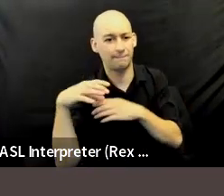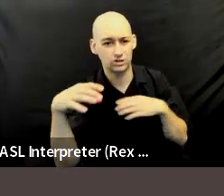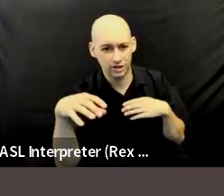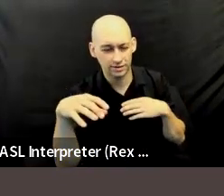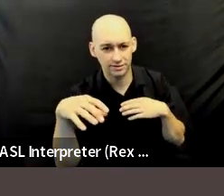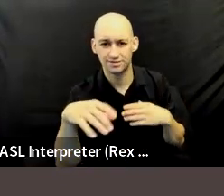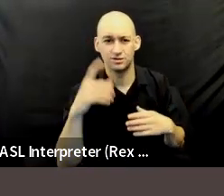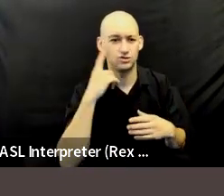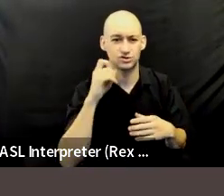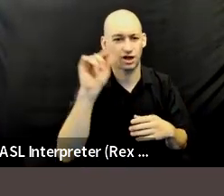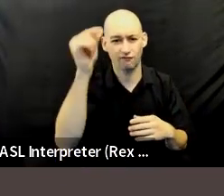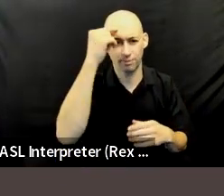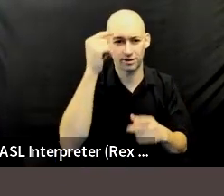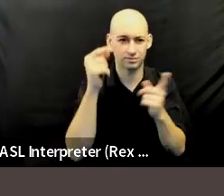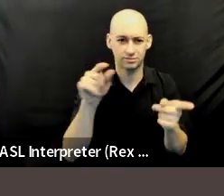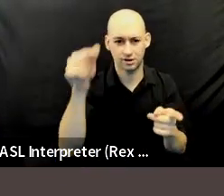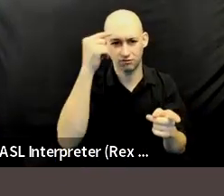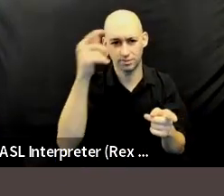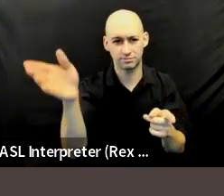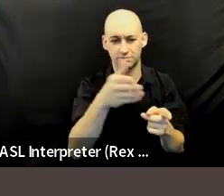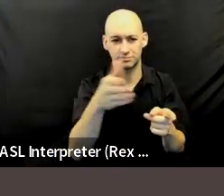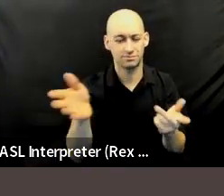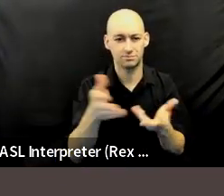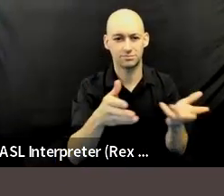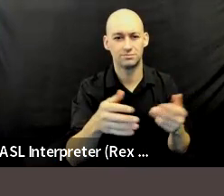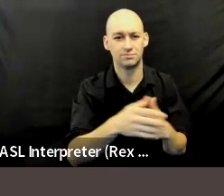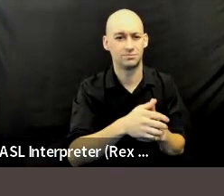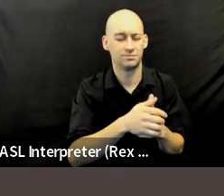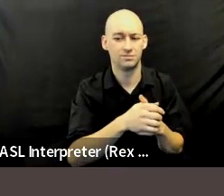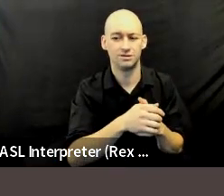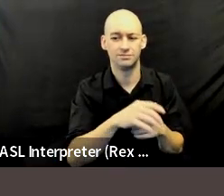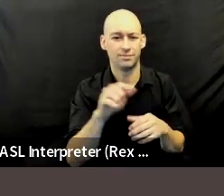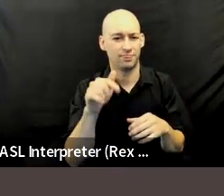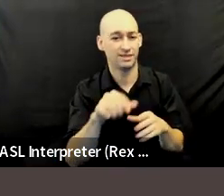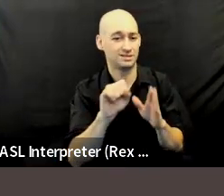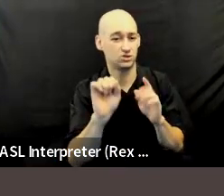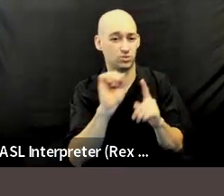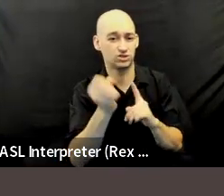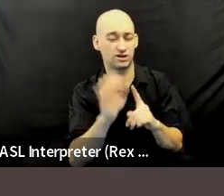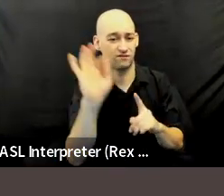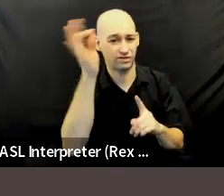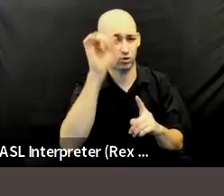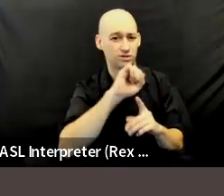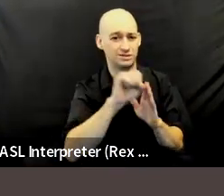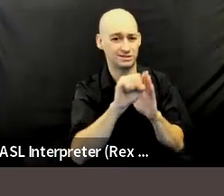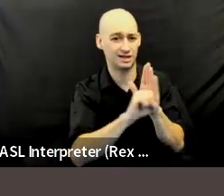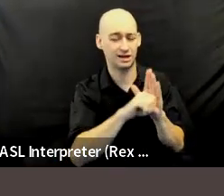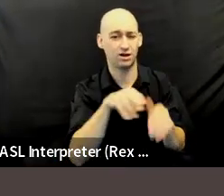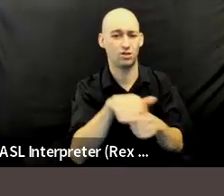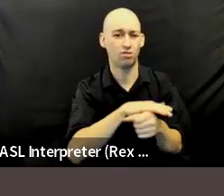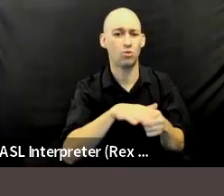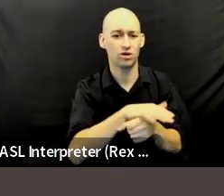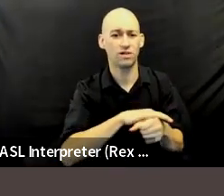going to do it right? And in this case, federal, state, local, right, the city,